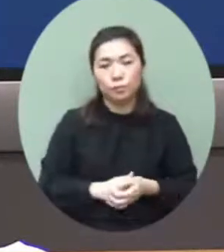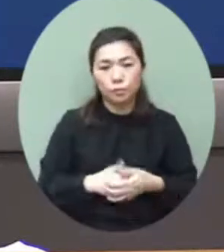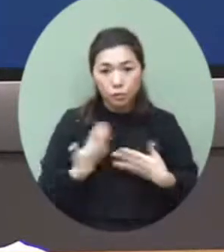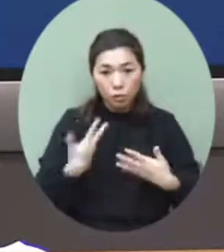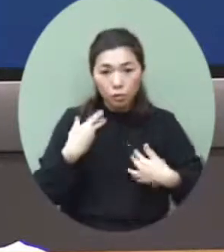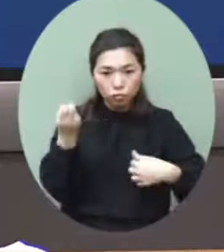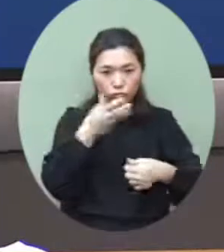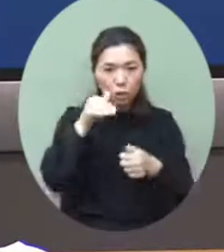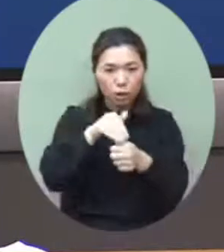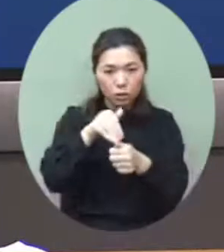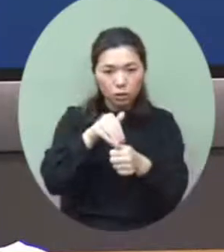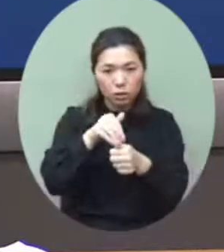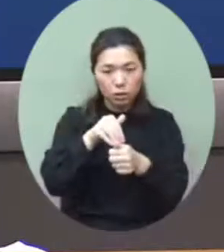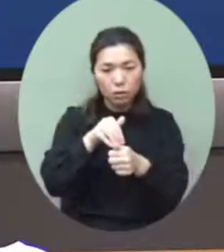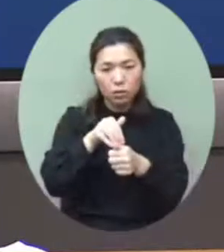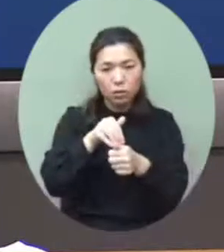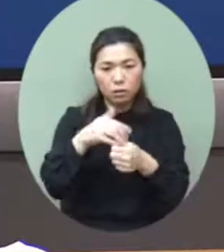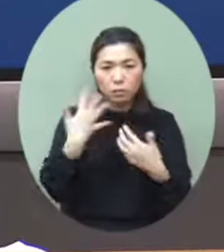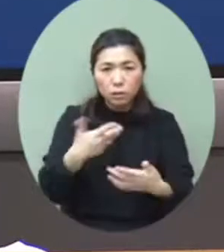quarantine centers.